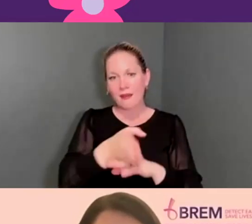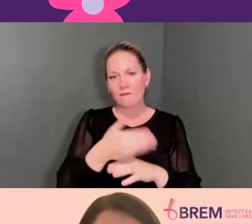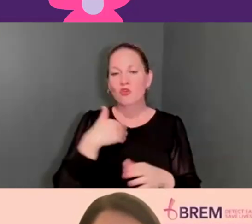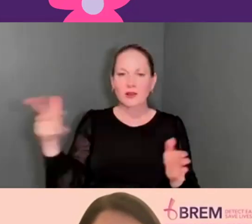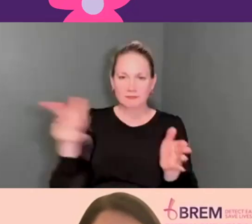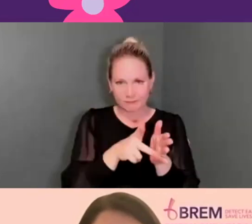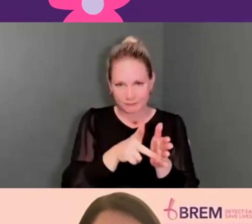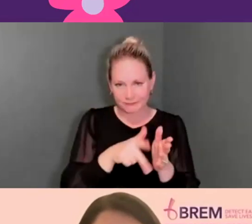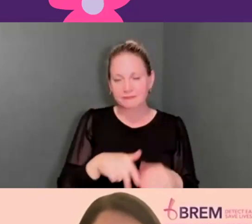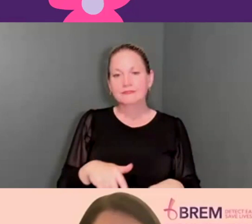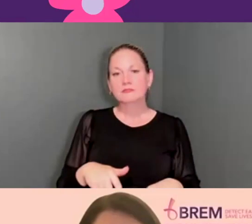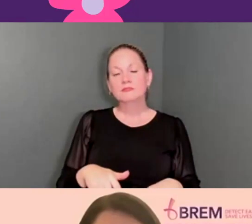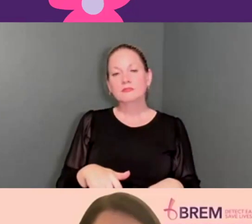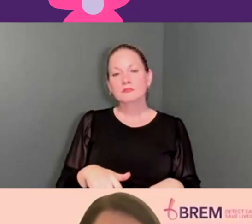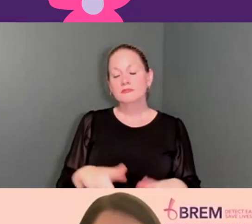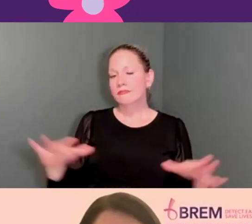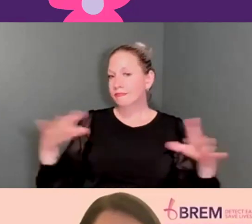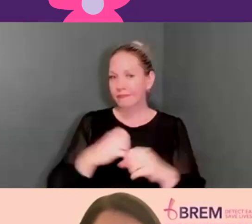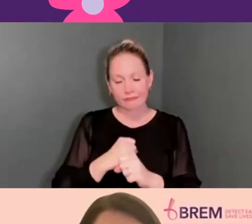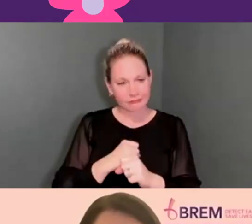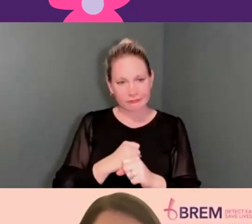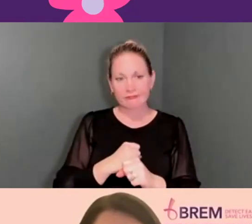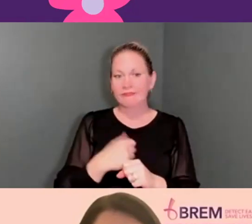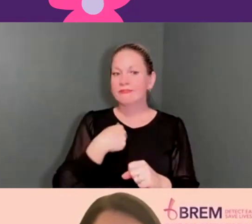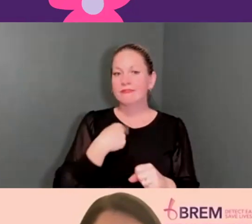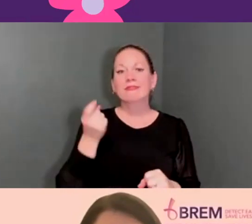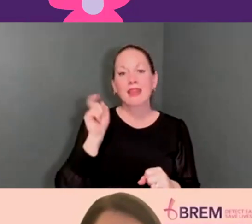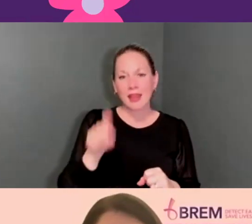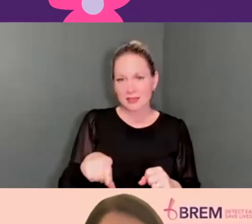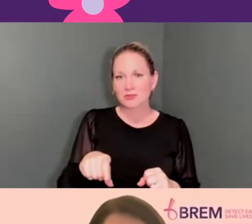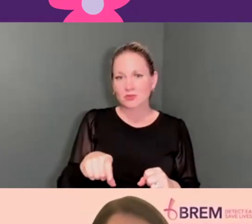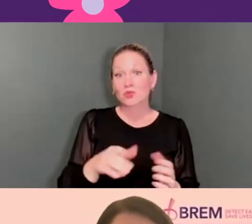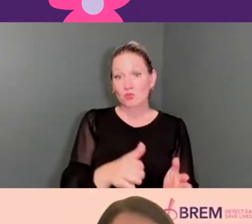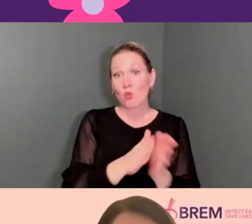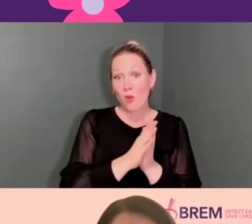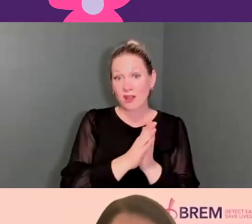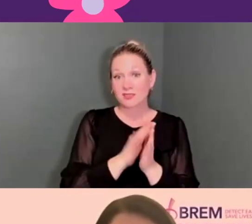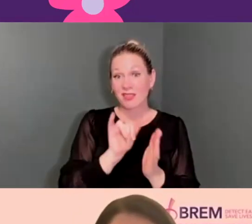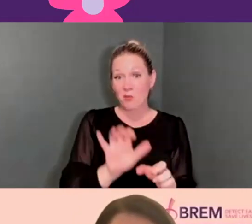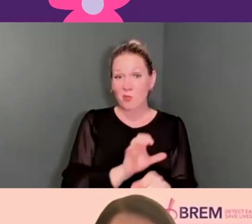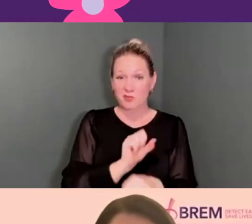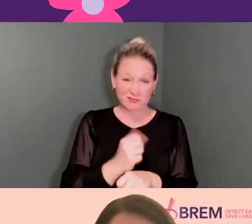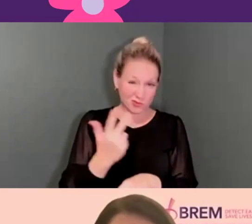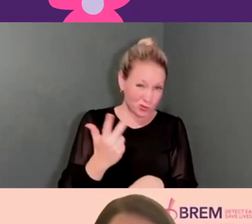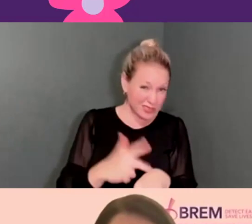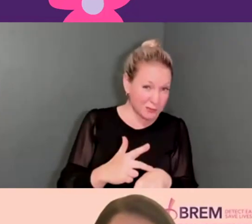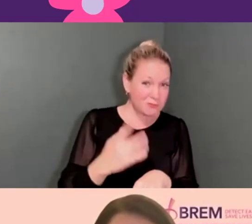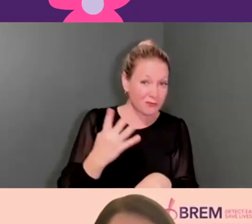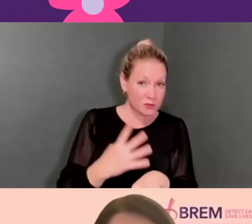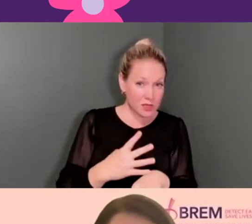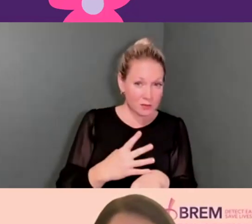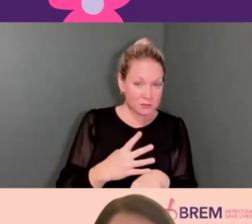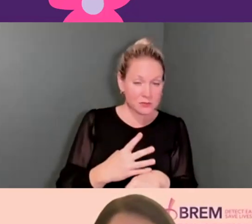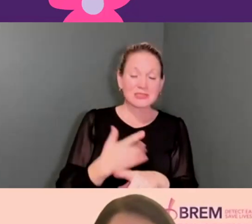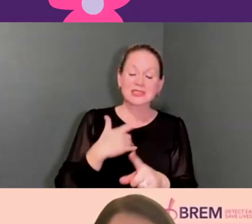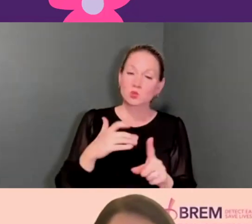shore. Long story short, I had to request that appointment about 3 or 4 times. Eventually, talk straight to him